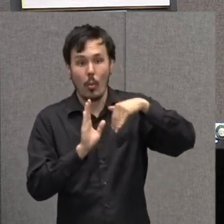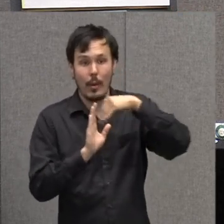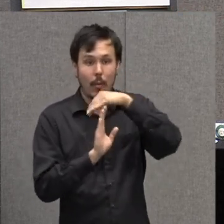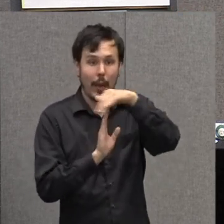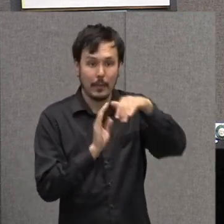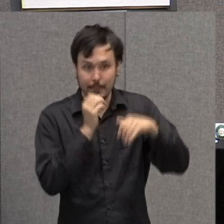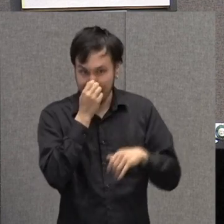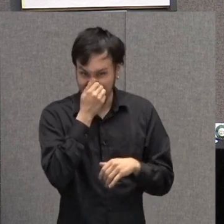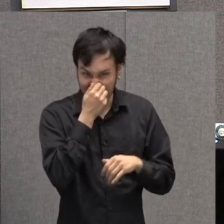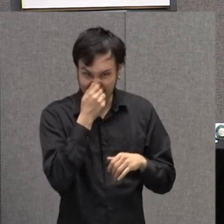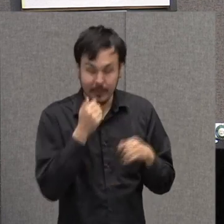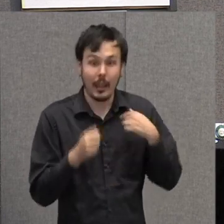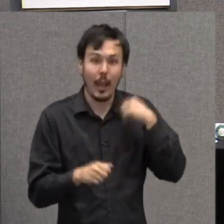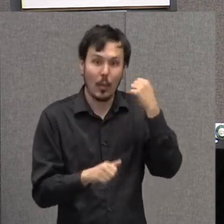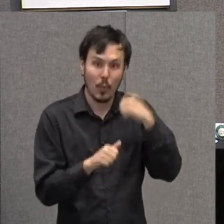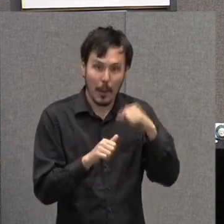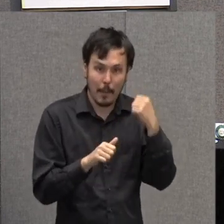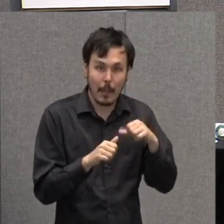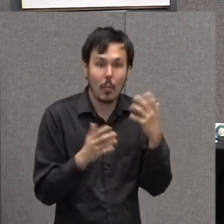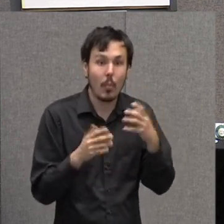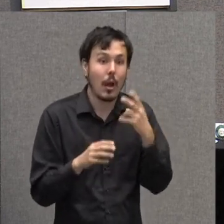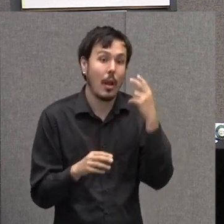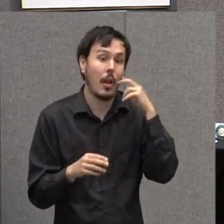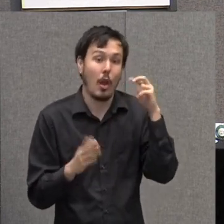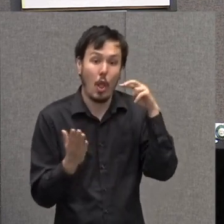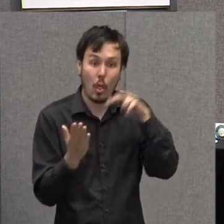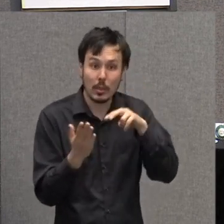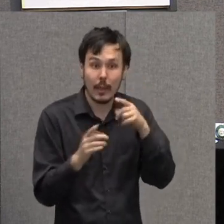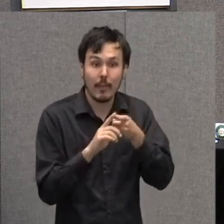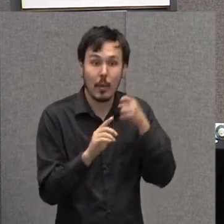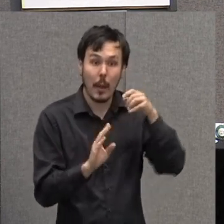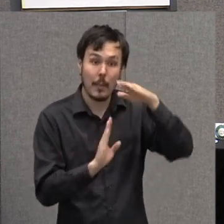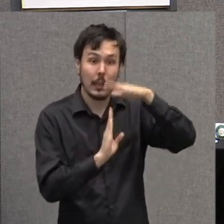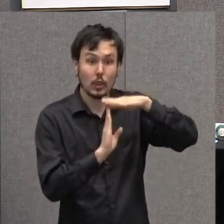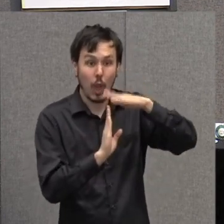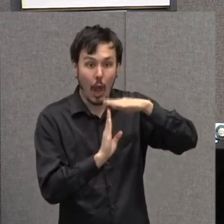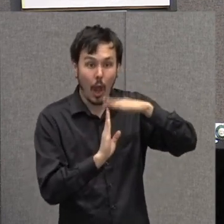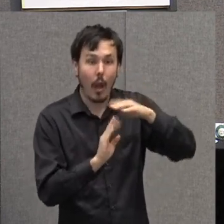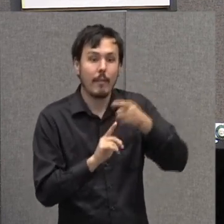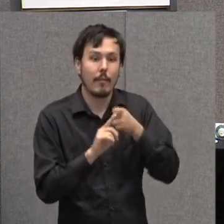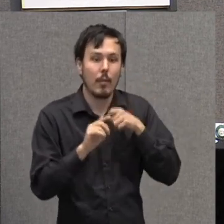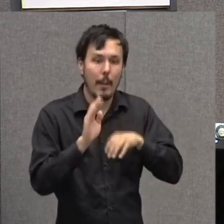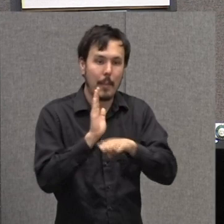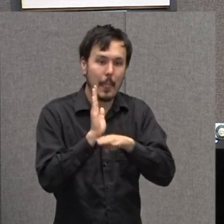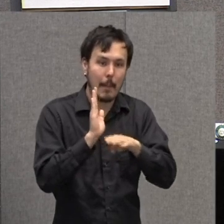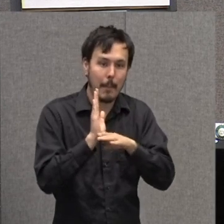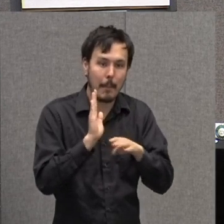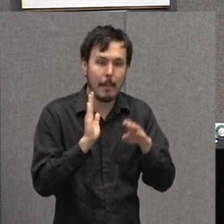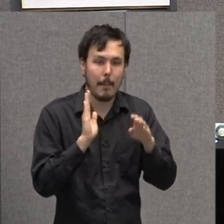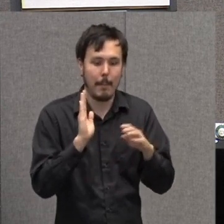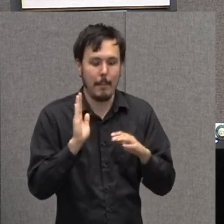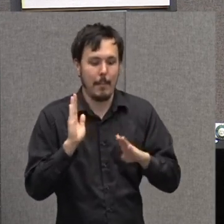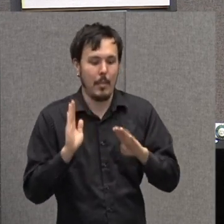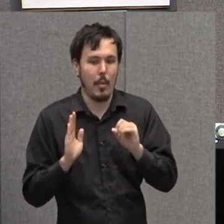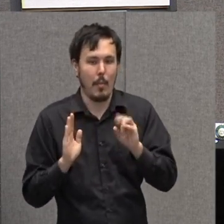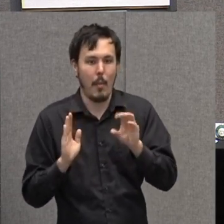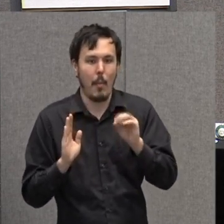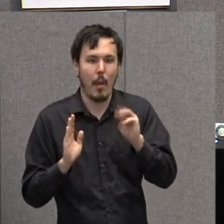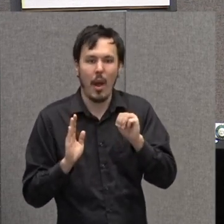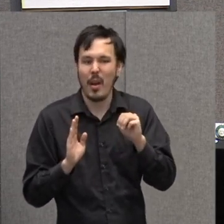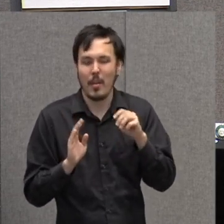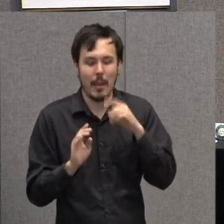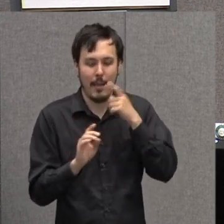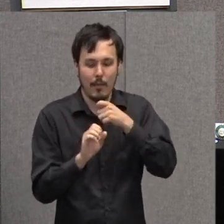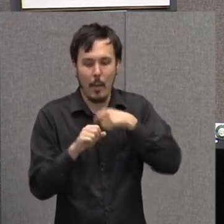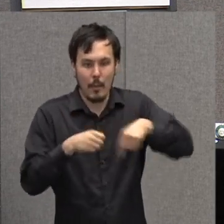into consideration what it looks like from the top, what it looks like from the bottom, and from all of the sides around the circle, around